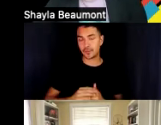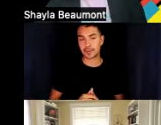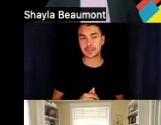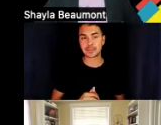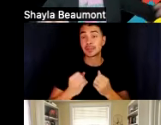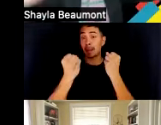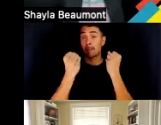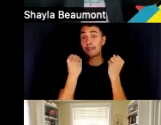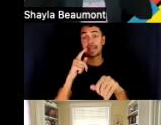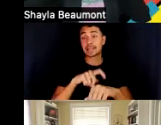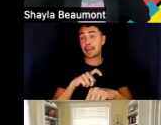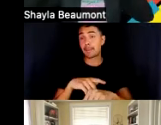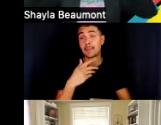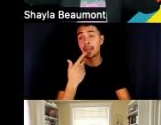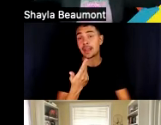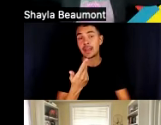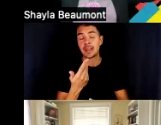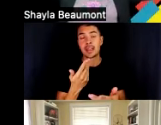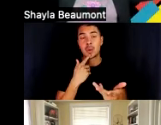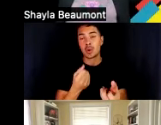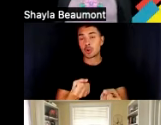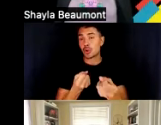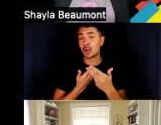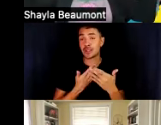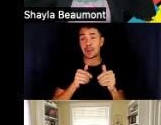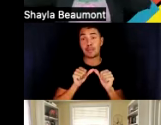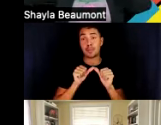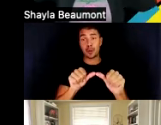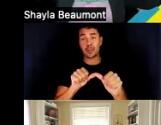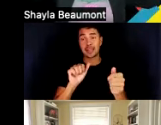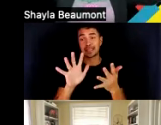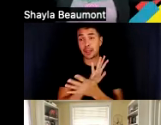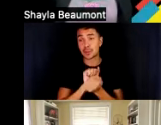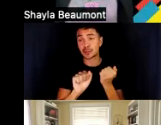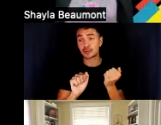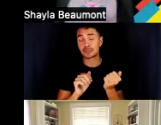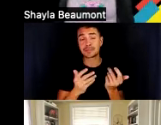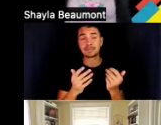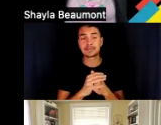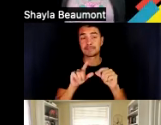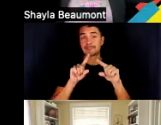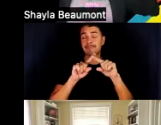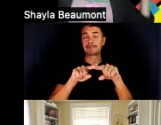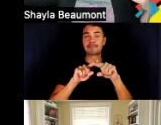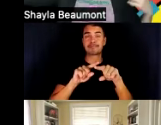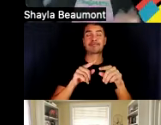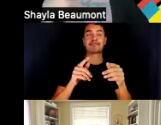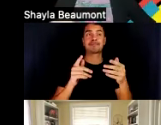Many times it might cause permanent damage to the body, depending on